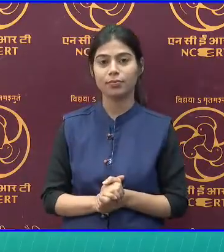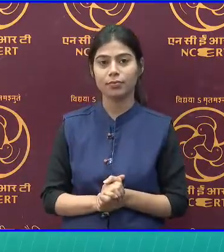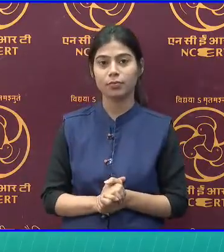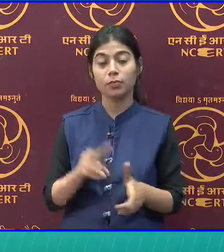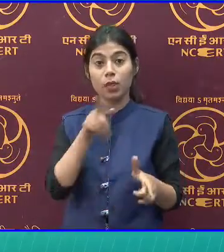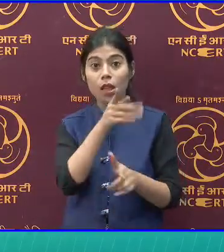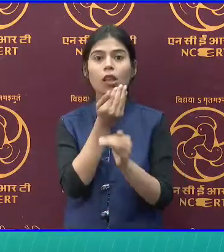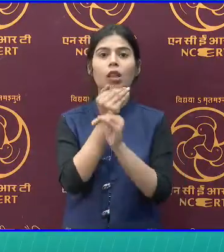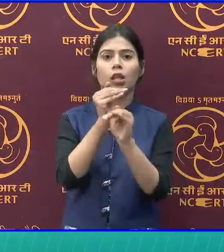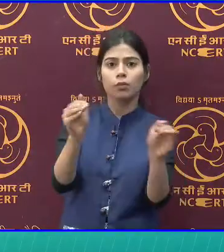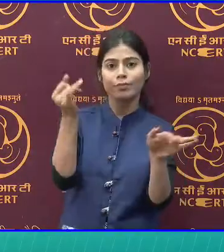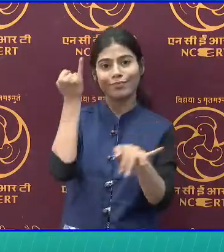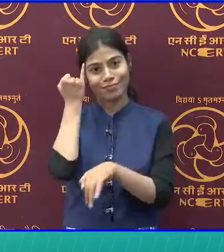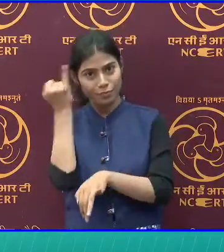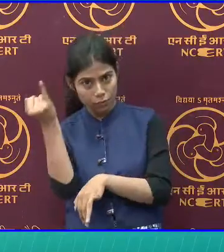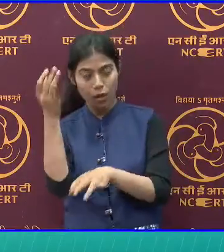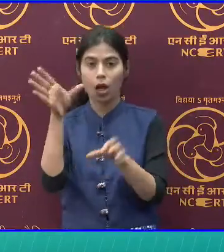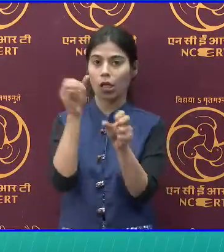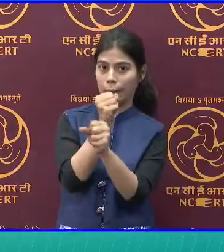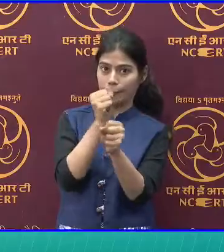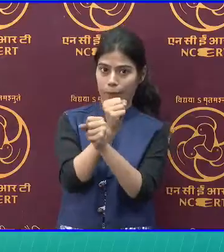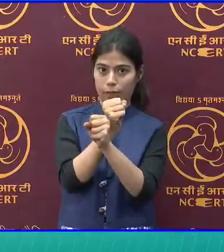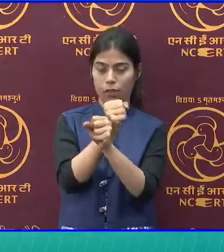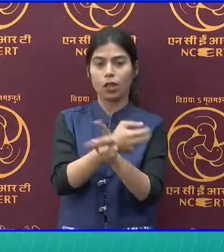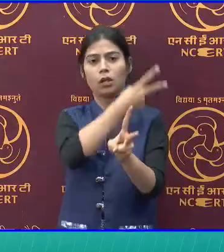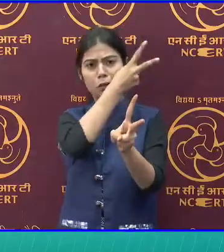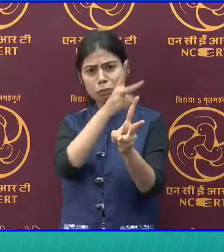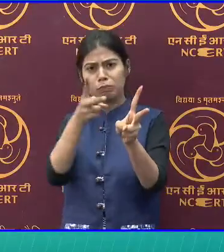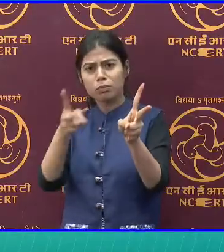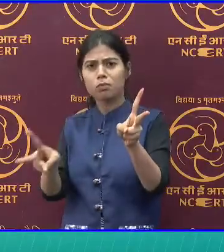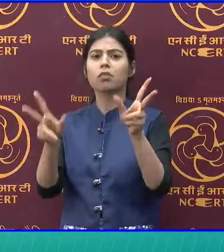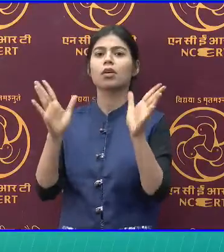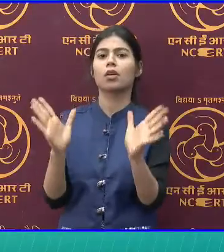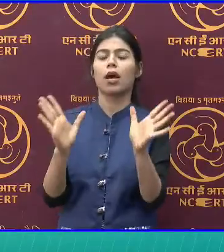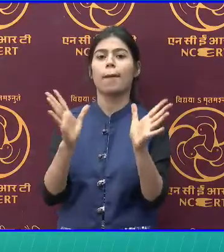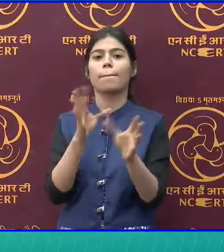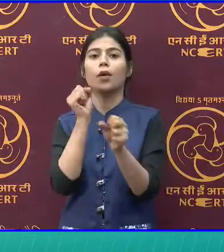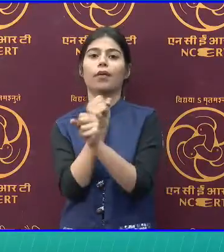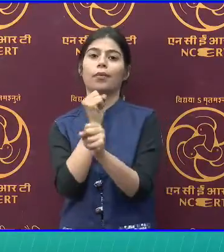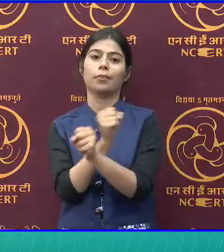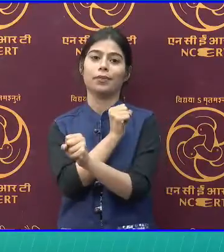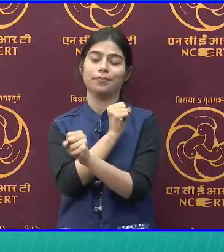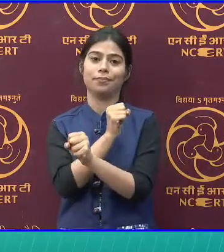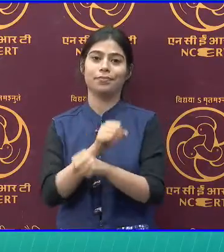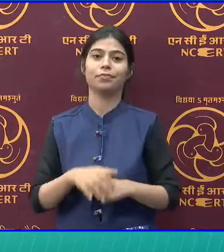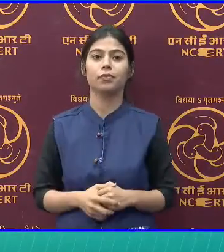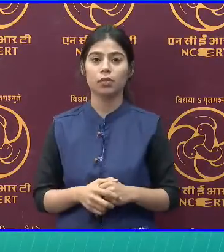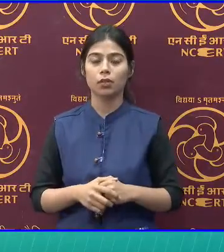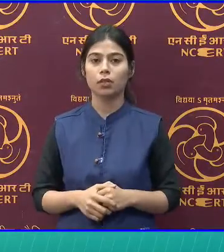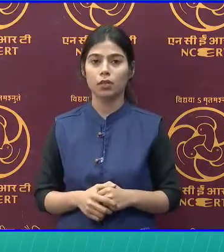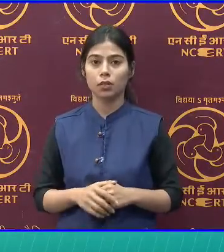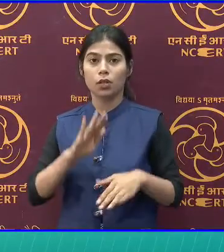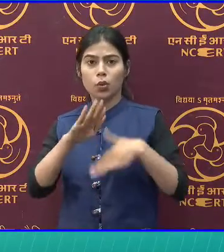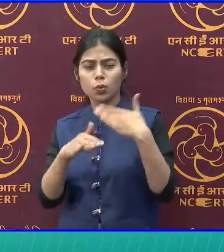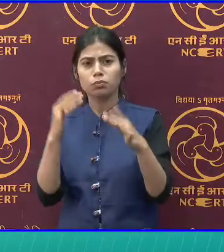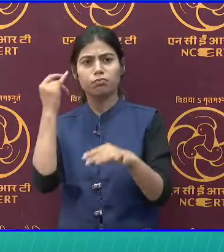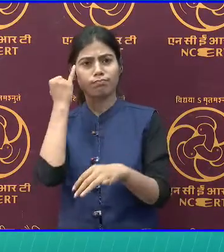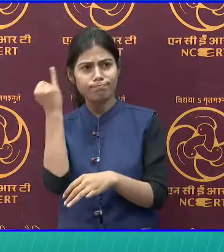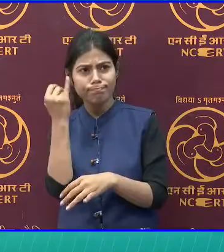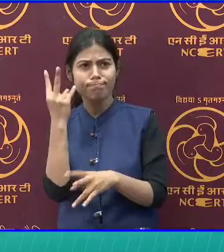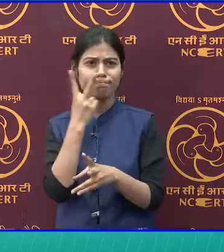are introduced to the idea of government, different types of government and so on actually. So and for that purpose, if you look